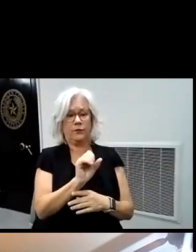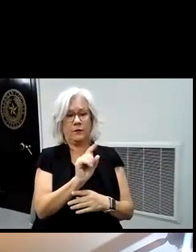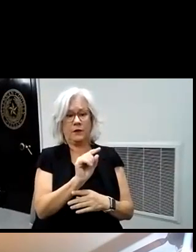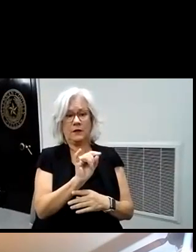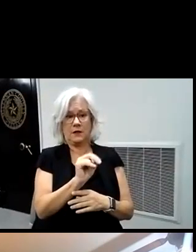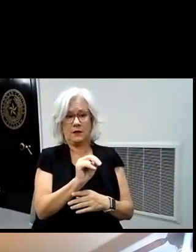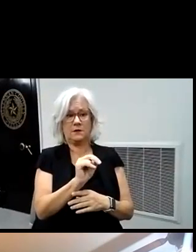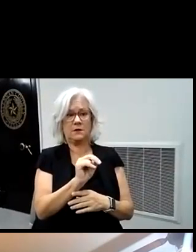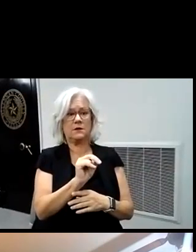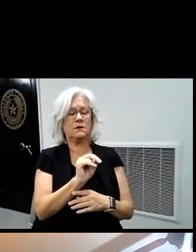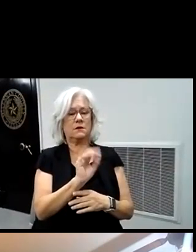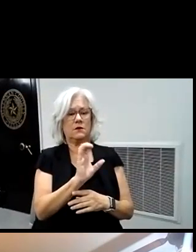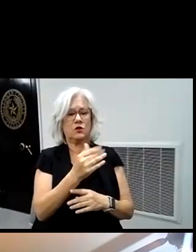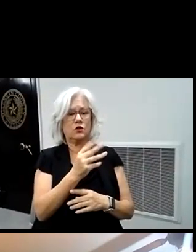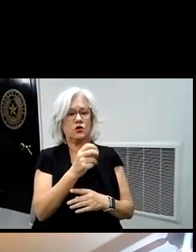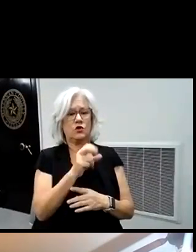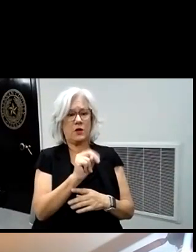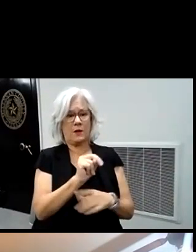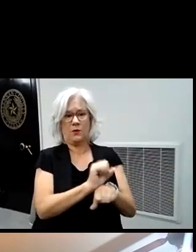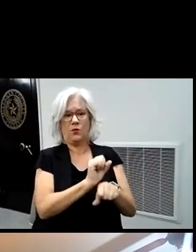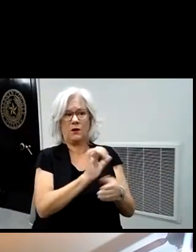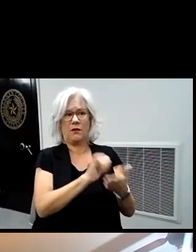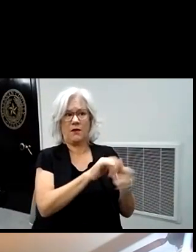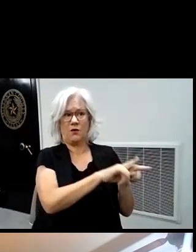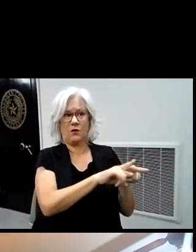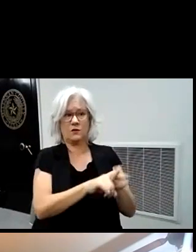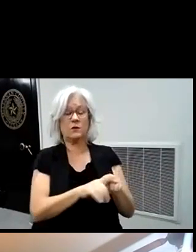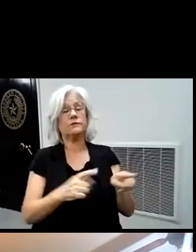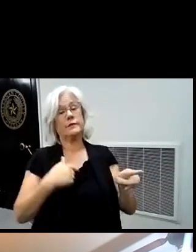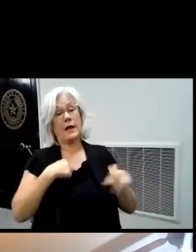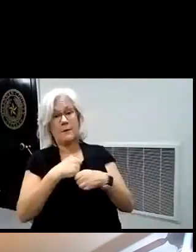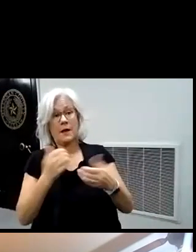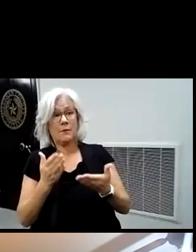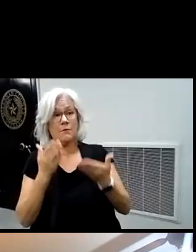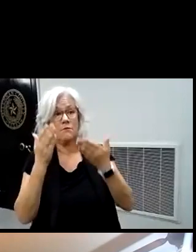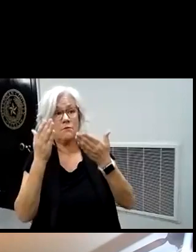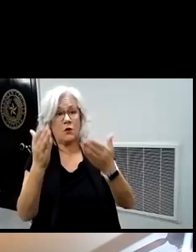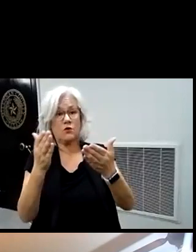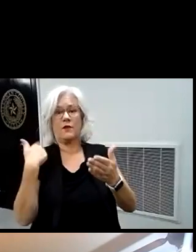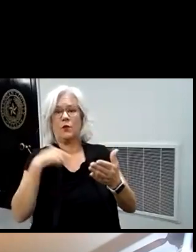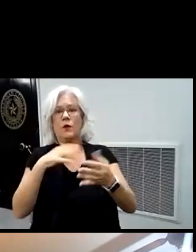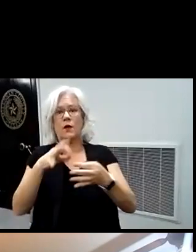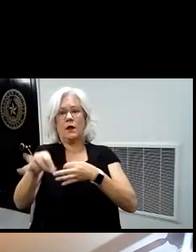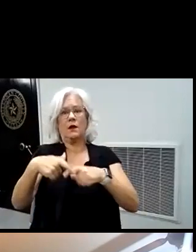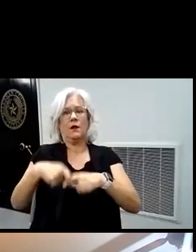well. So I'd make a motion, we defer action on